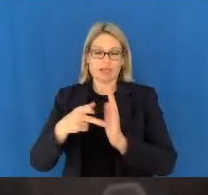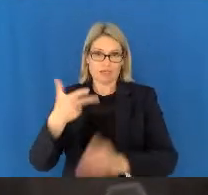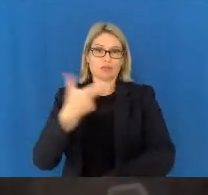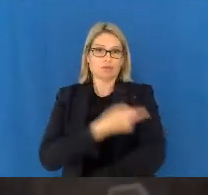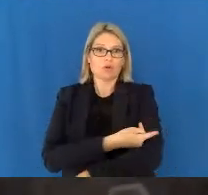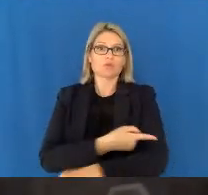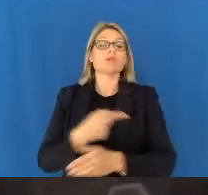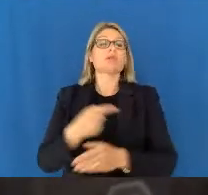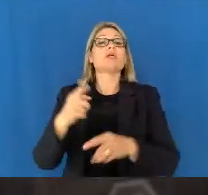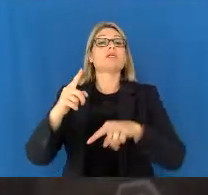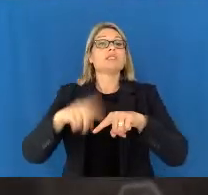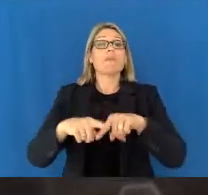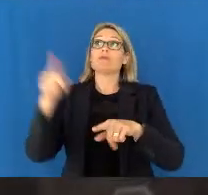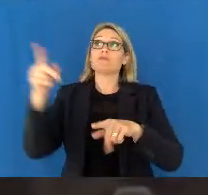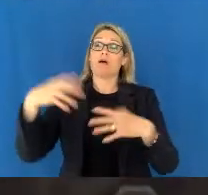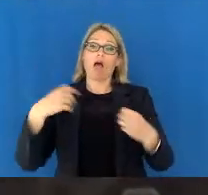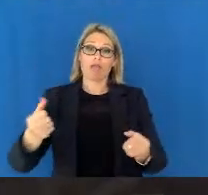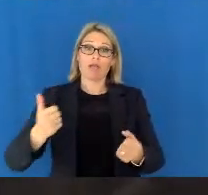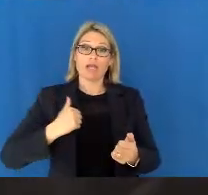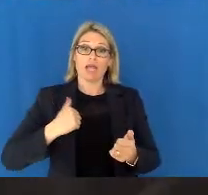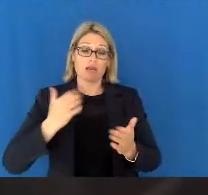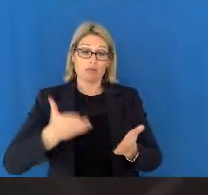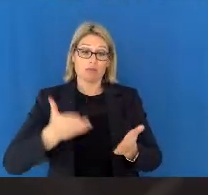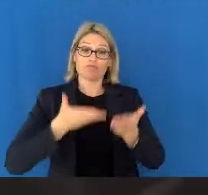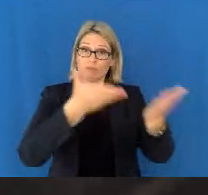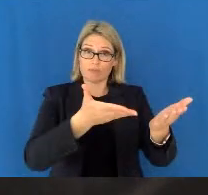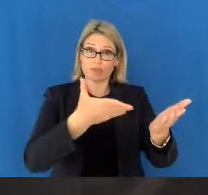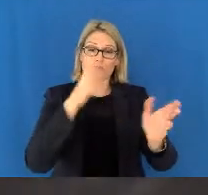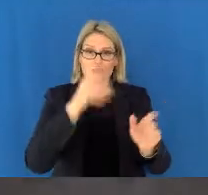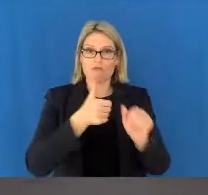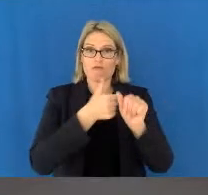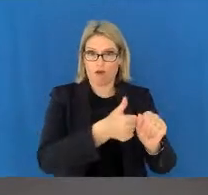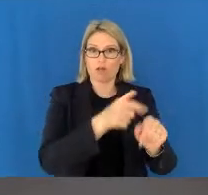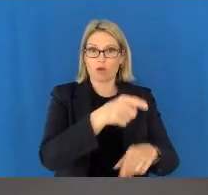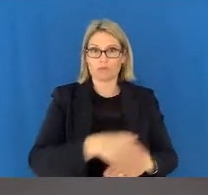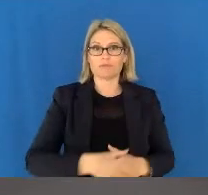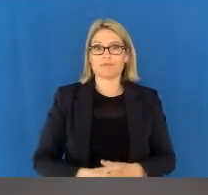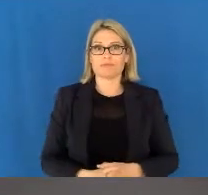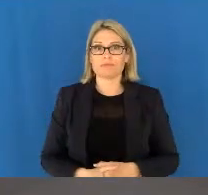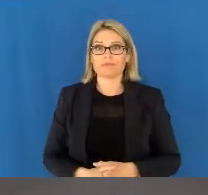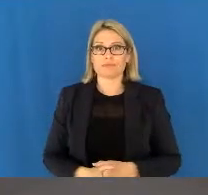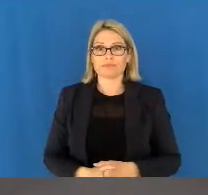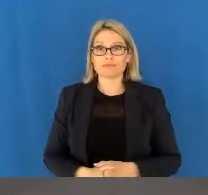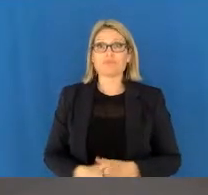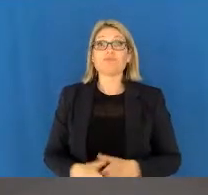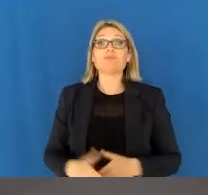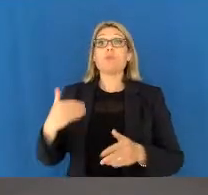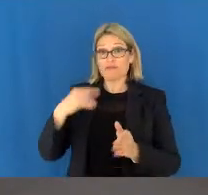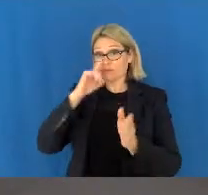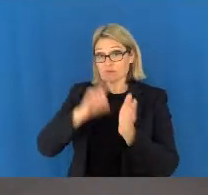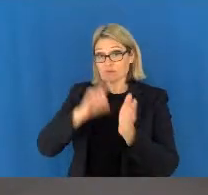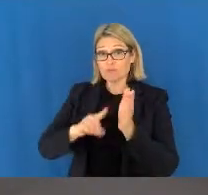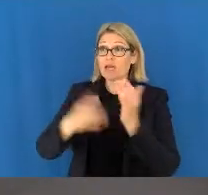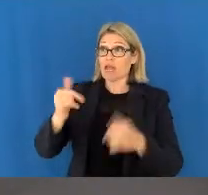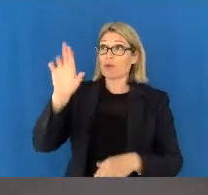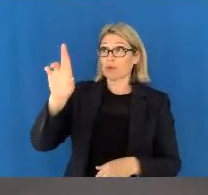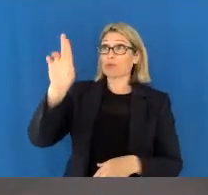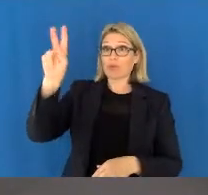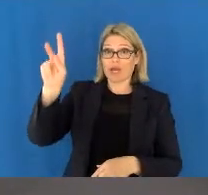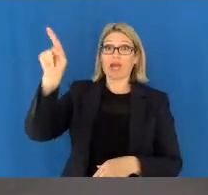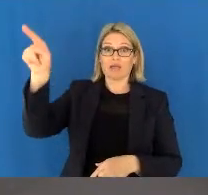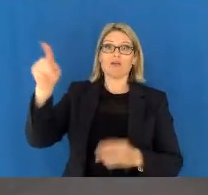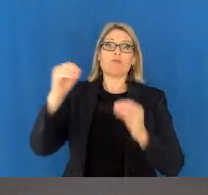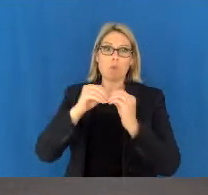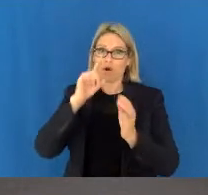recommended by Health Canada. Conference, there are studies going on In the UK. in the UK Yep. about this precise thing.